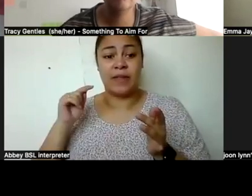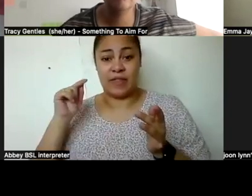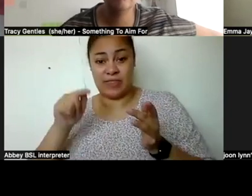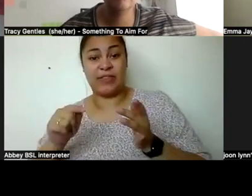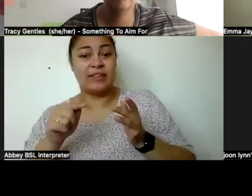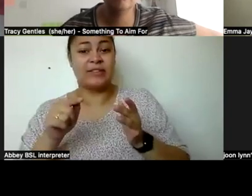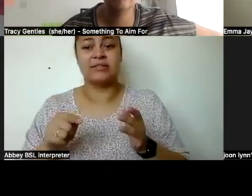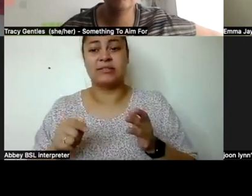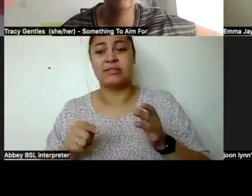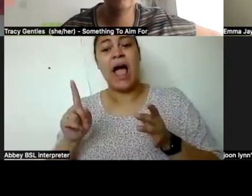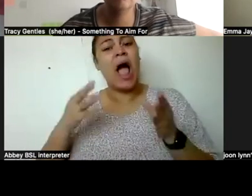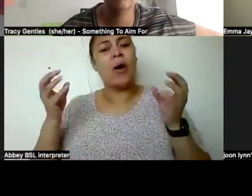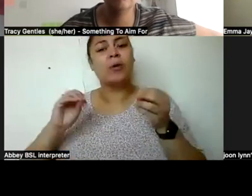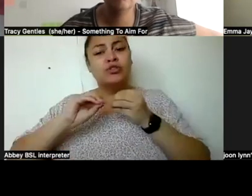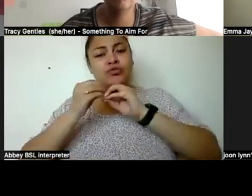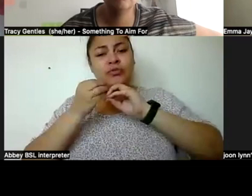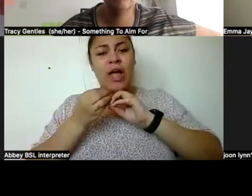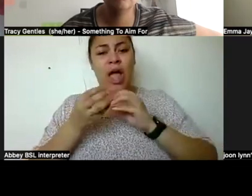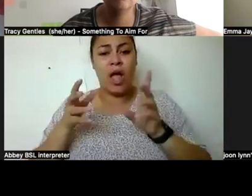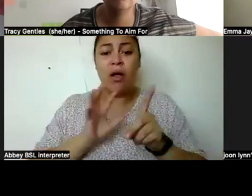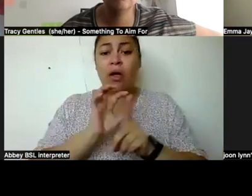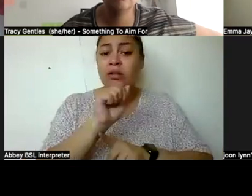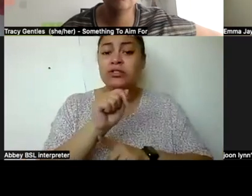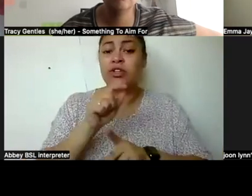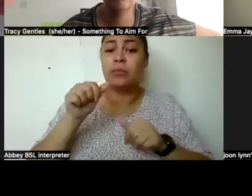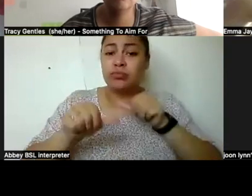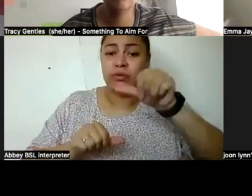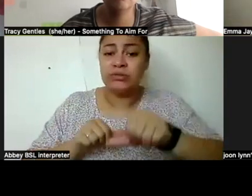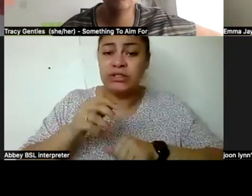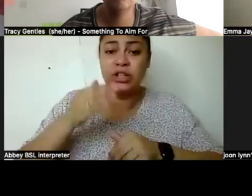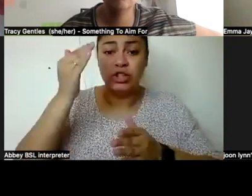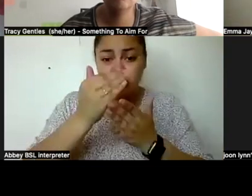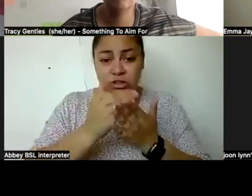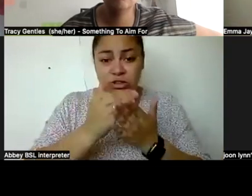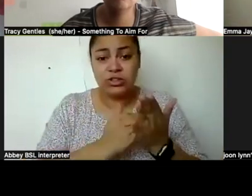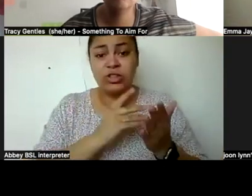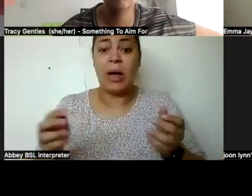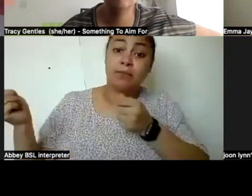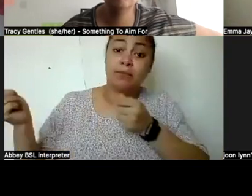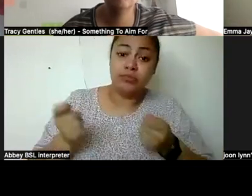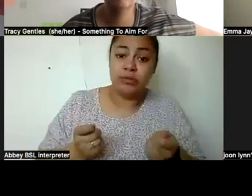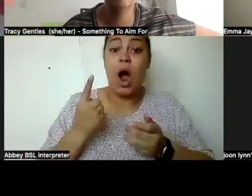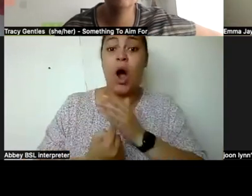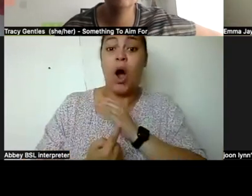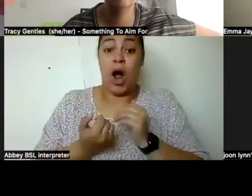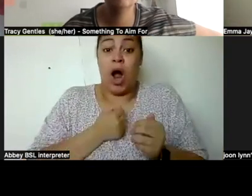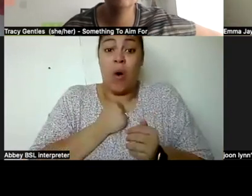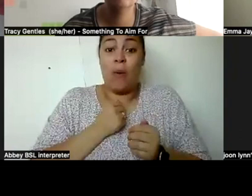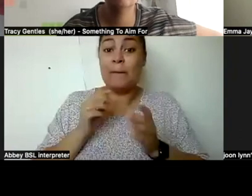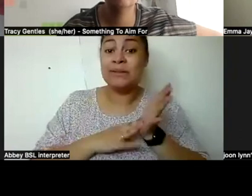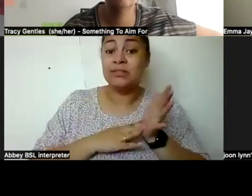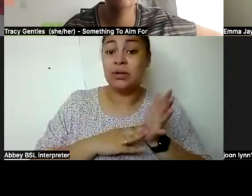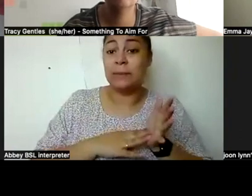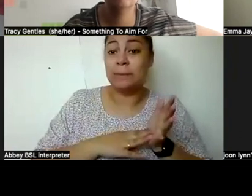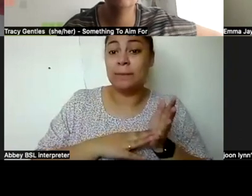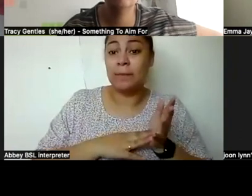stuff. So how are we creating cultures, processes, structures that bring in our own mediums? And yeah,